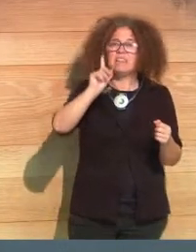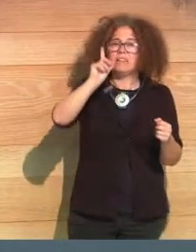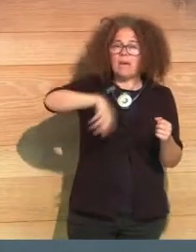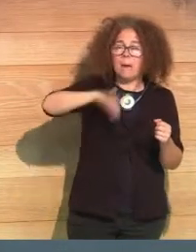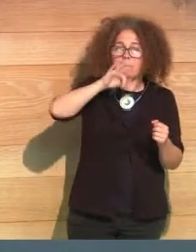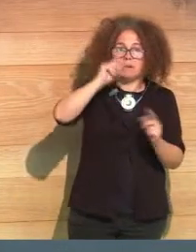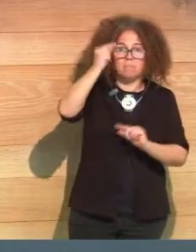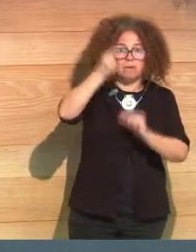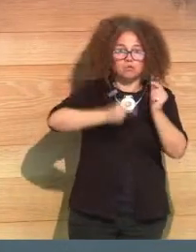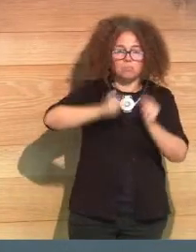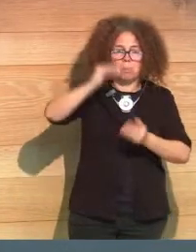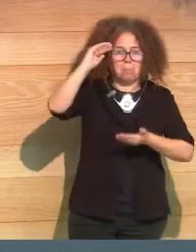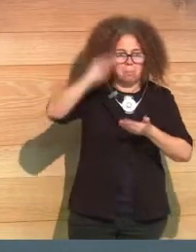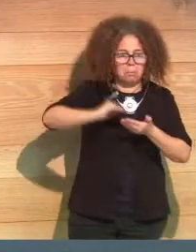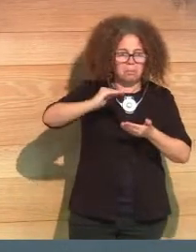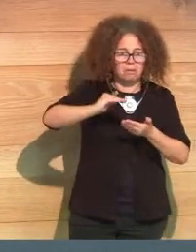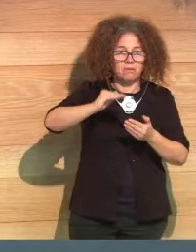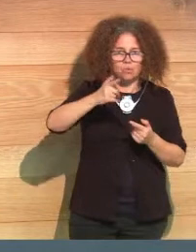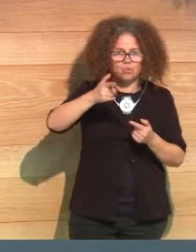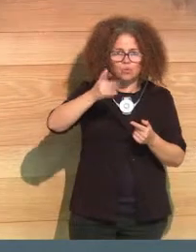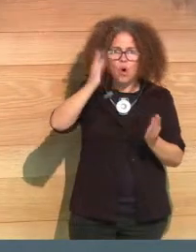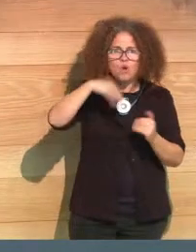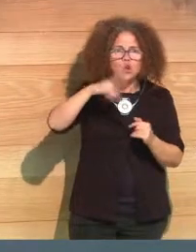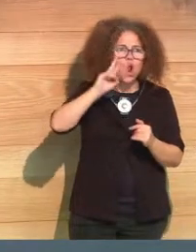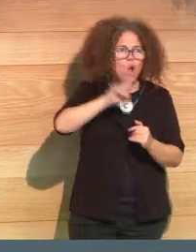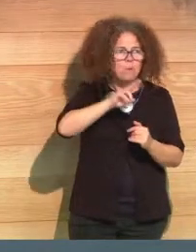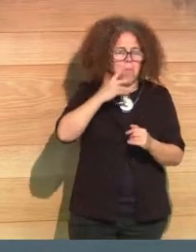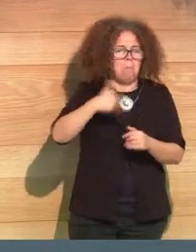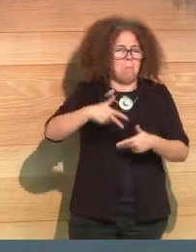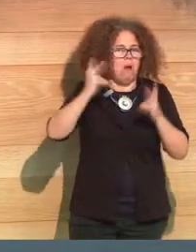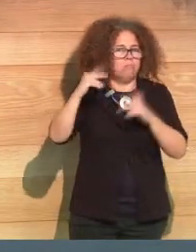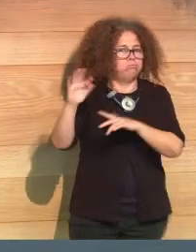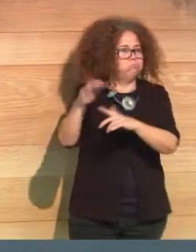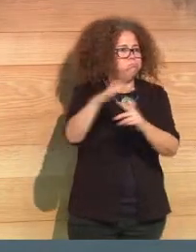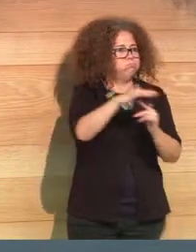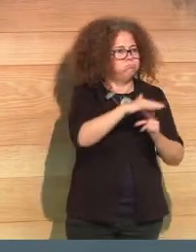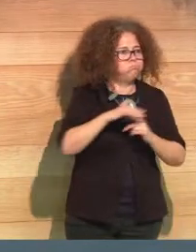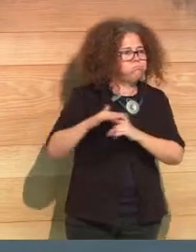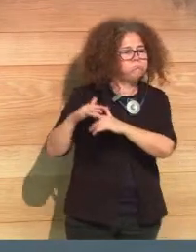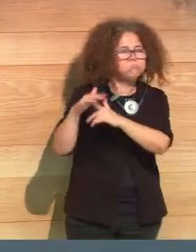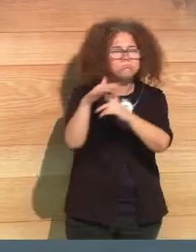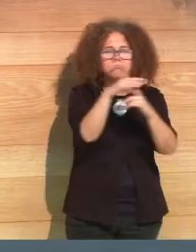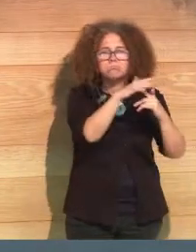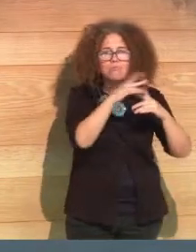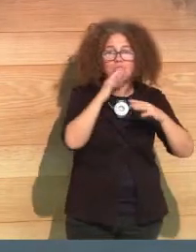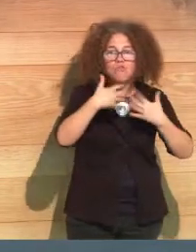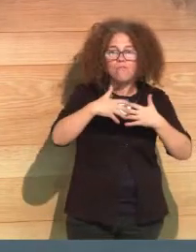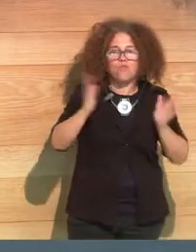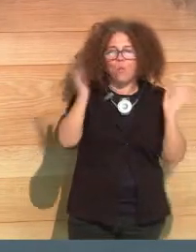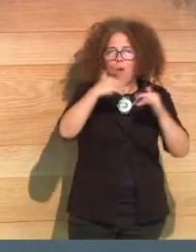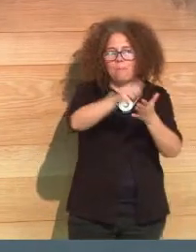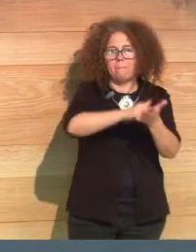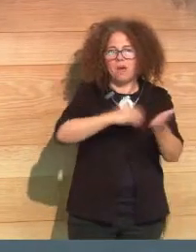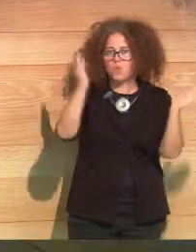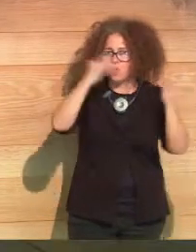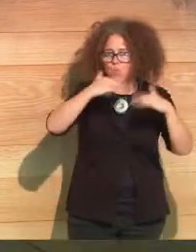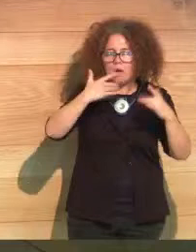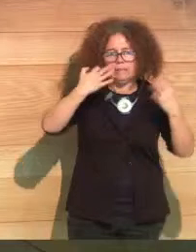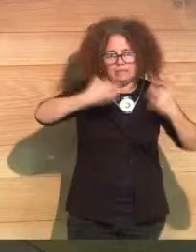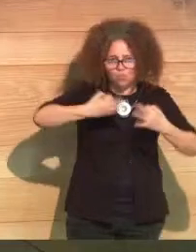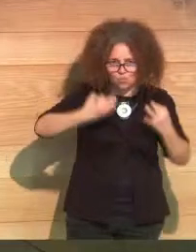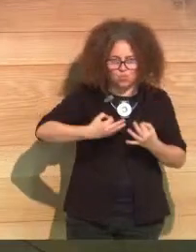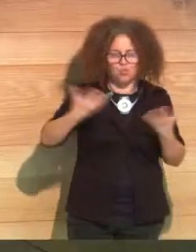in a lot of different places. And of course, I always operate the drone when there's no one around, so there's no, it's sort of safe.